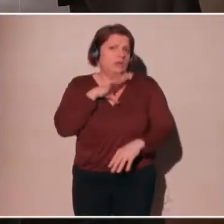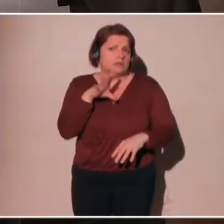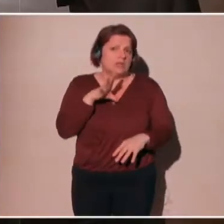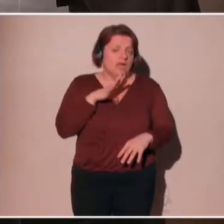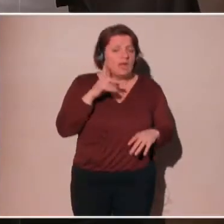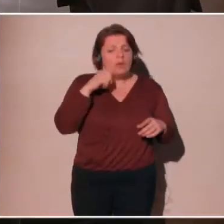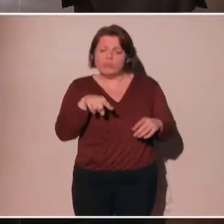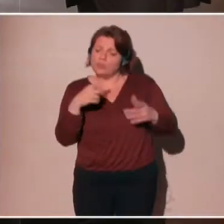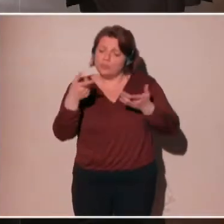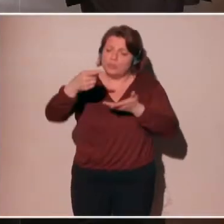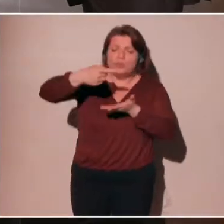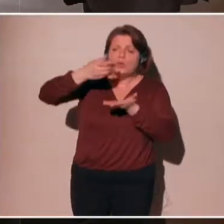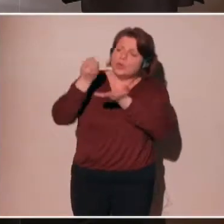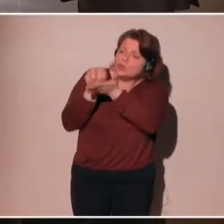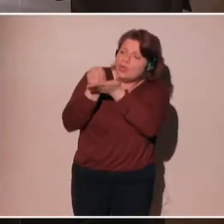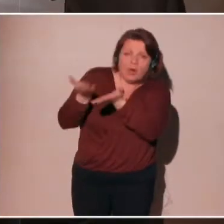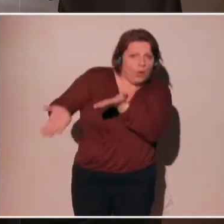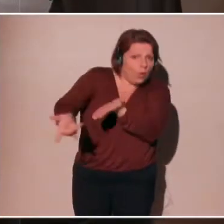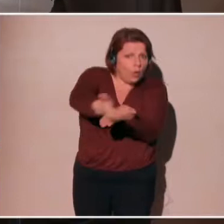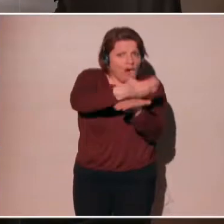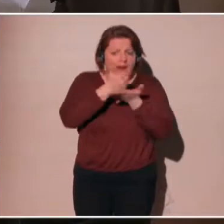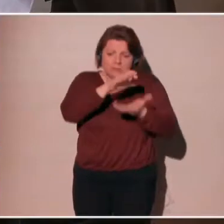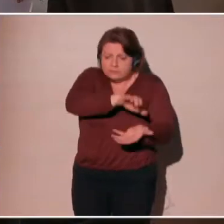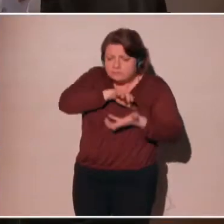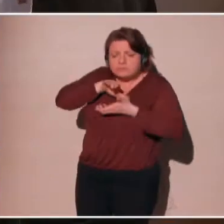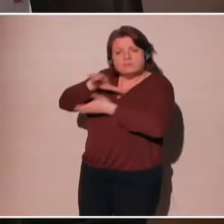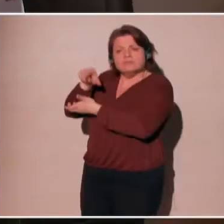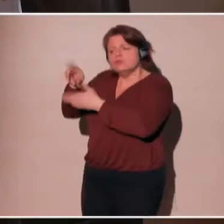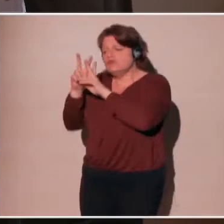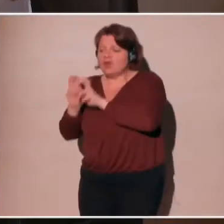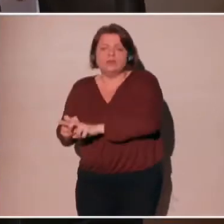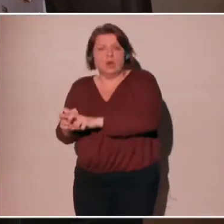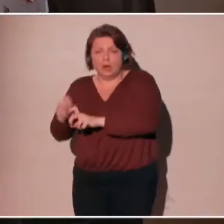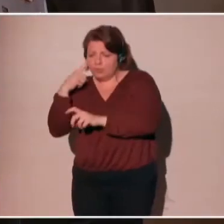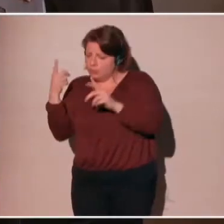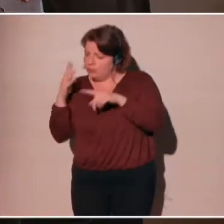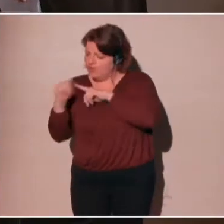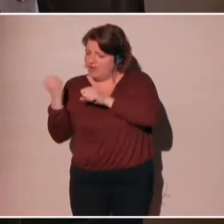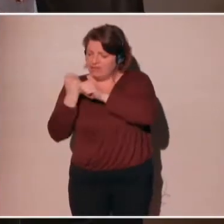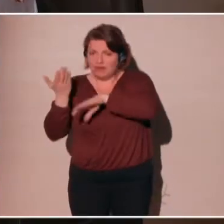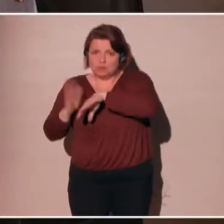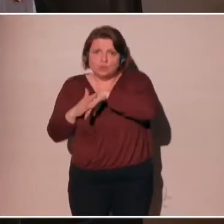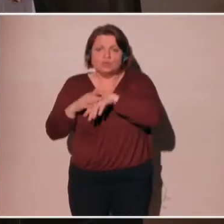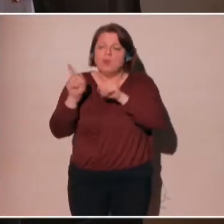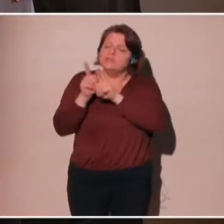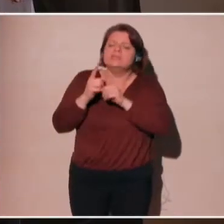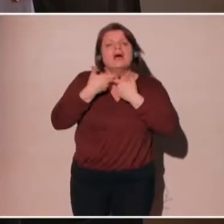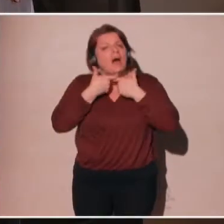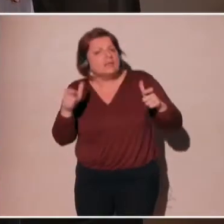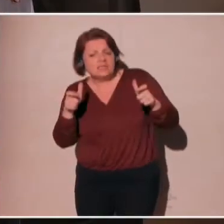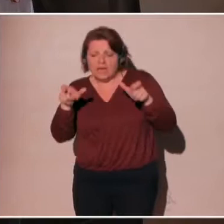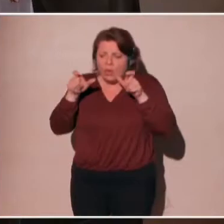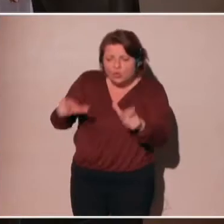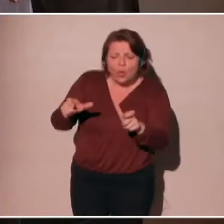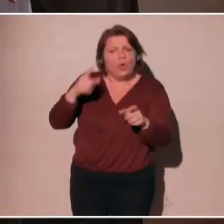can play, and Cédric's report actually tackles this issue. There's a role to play by the government to access, to make the data available to